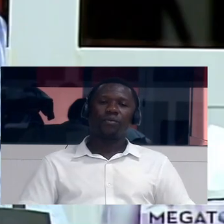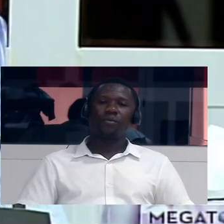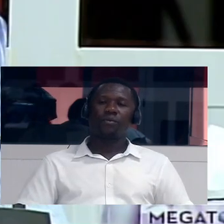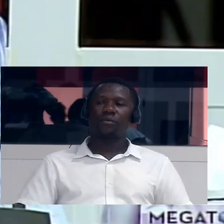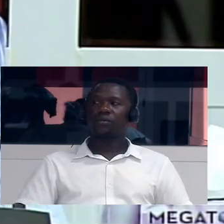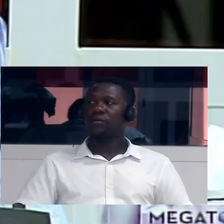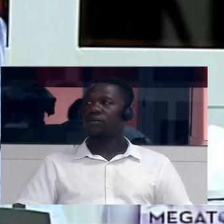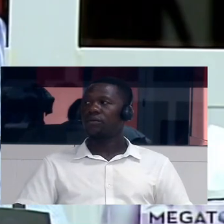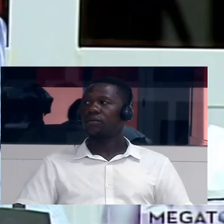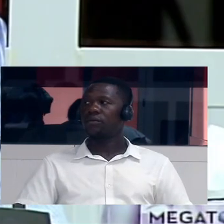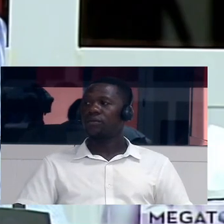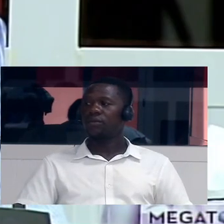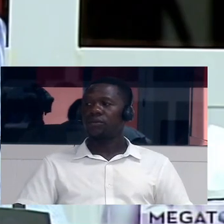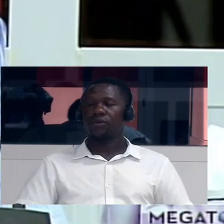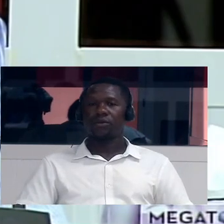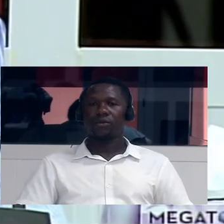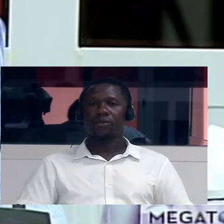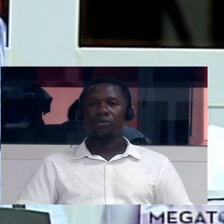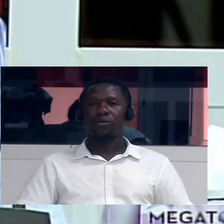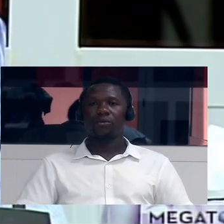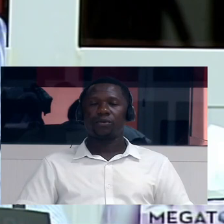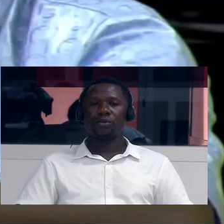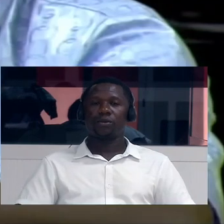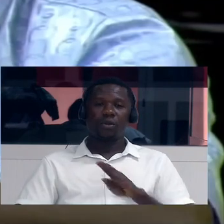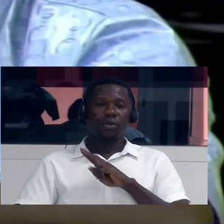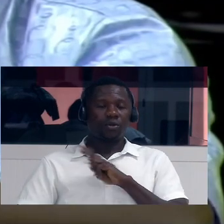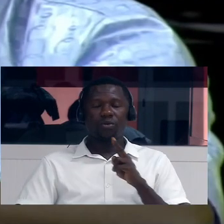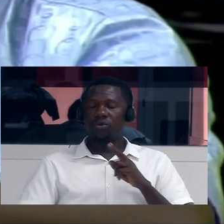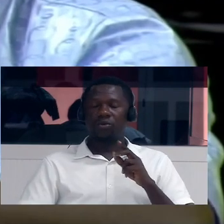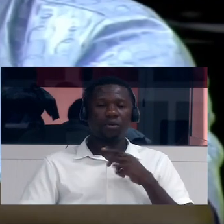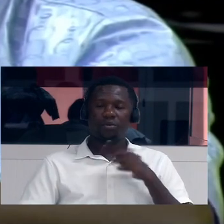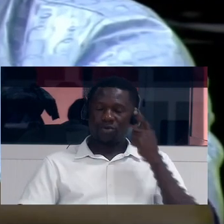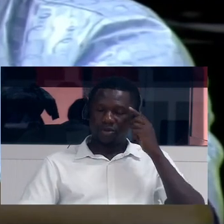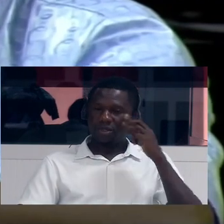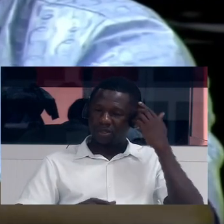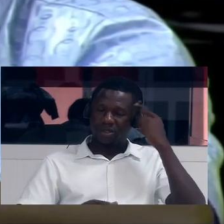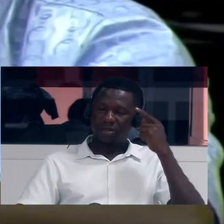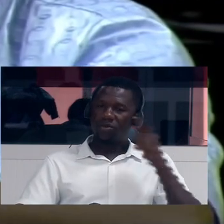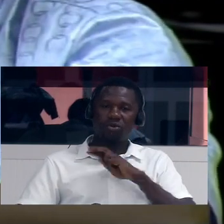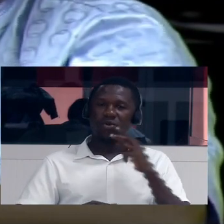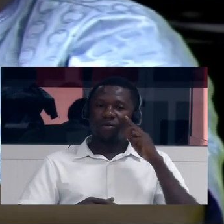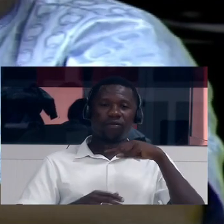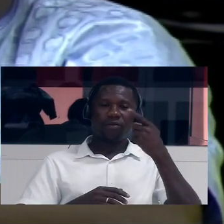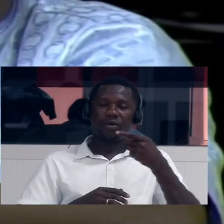No, let me not guess. It's not fair. No further questions, Mr. Chair.